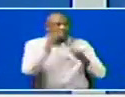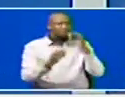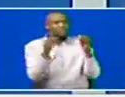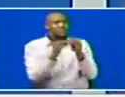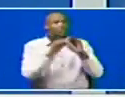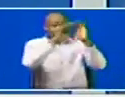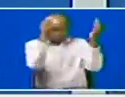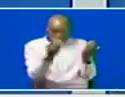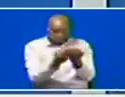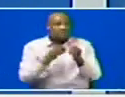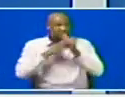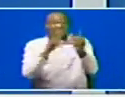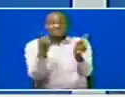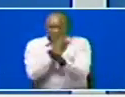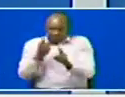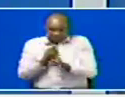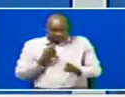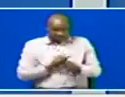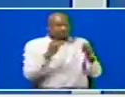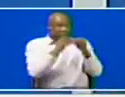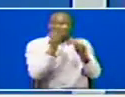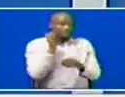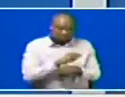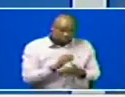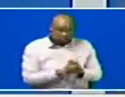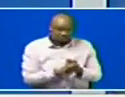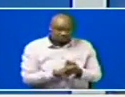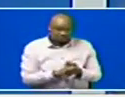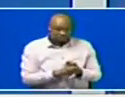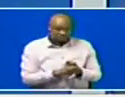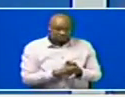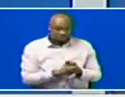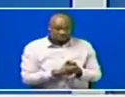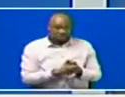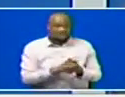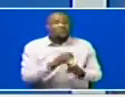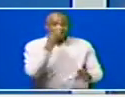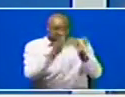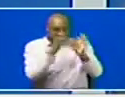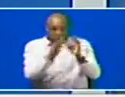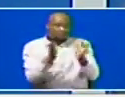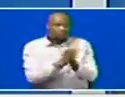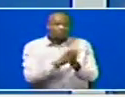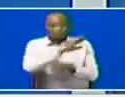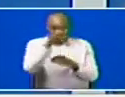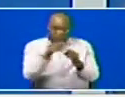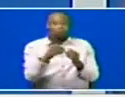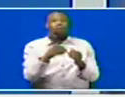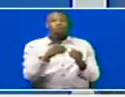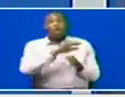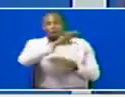global heads of churches, the primates as they're called, the archbishops of 33 of the 39 provinces were